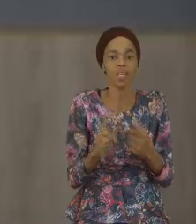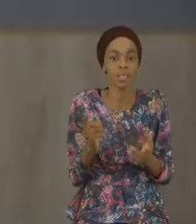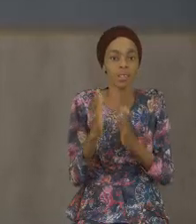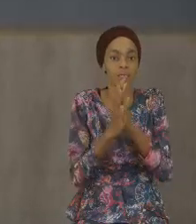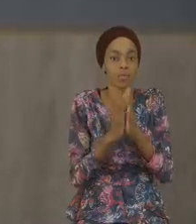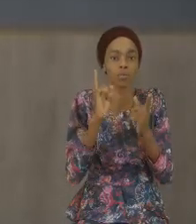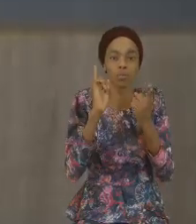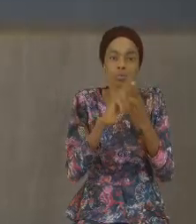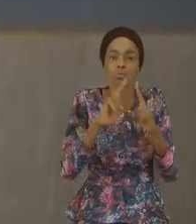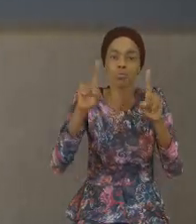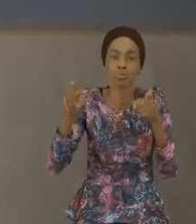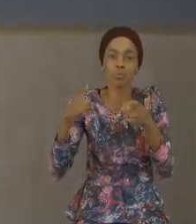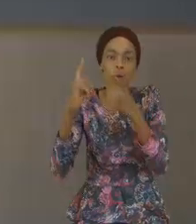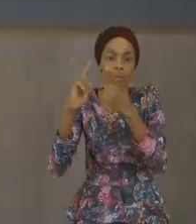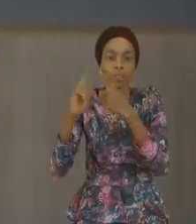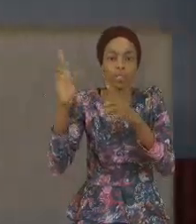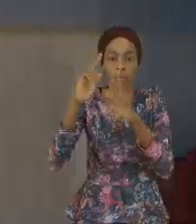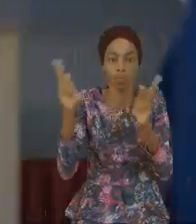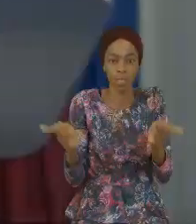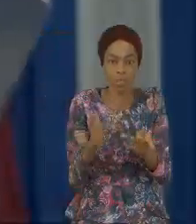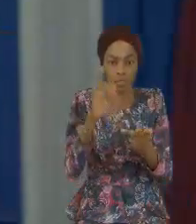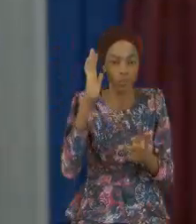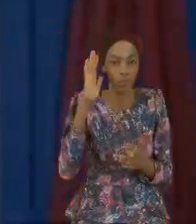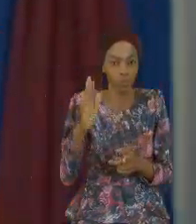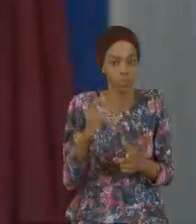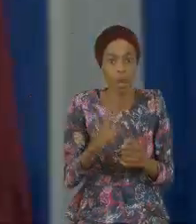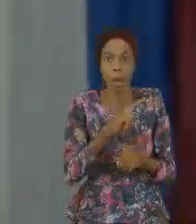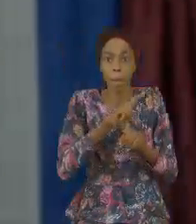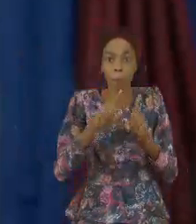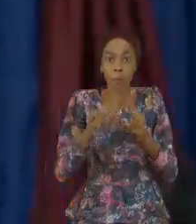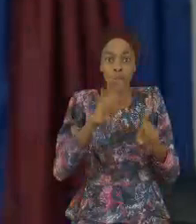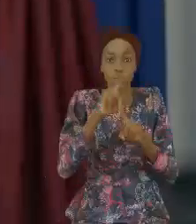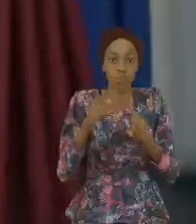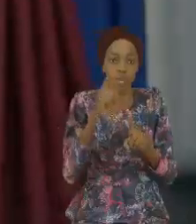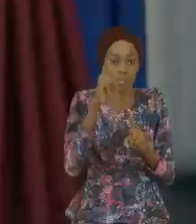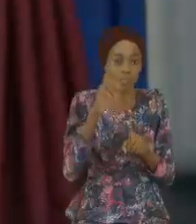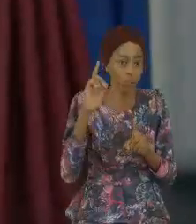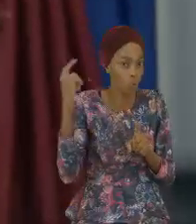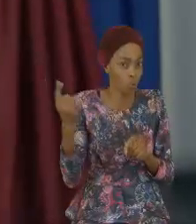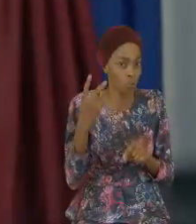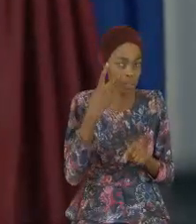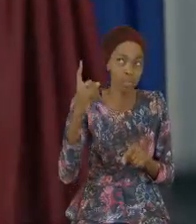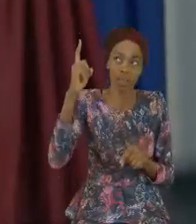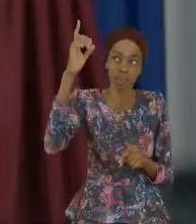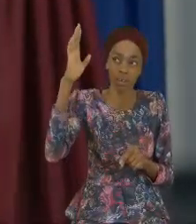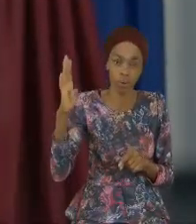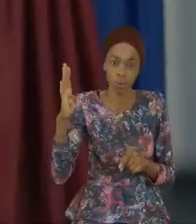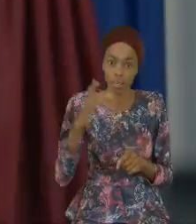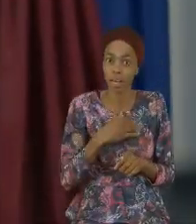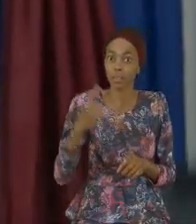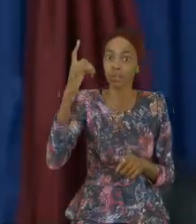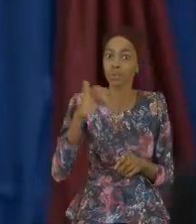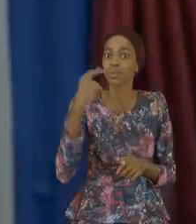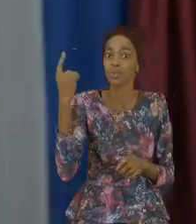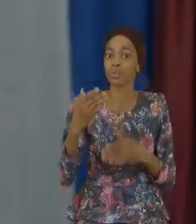to where you need to get to. But when you always see the invisible, and it's always there, it says,